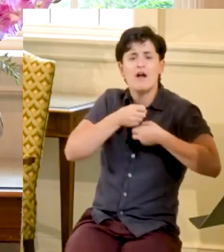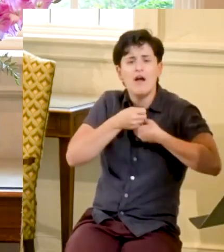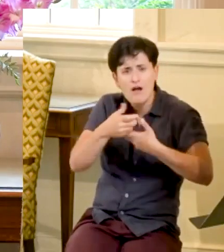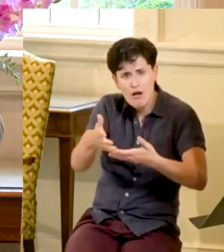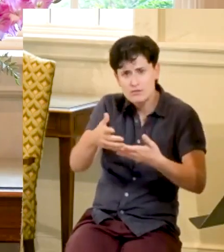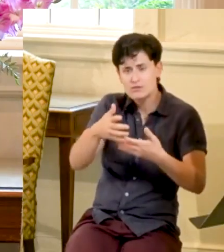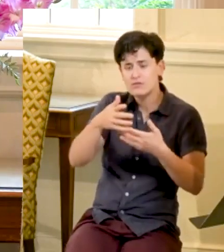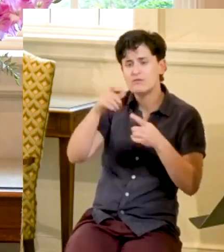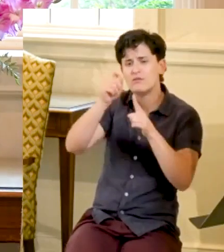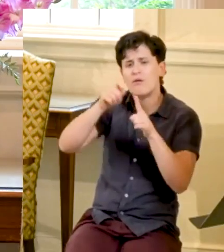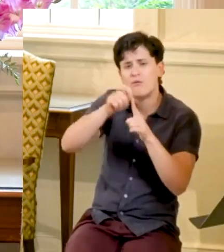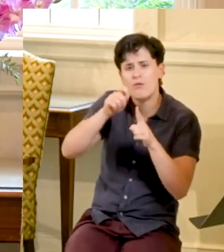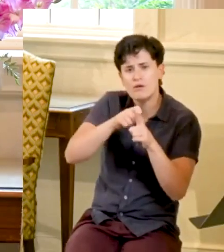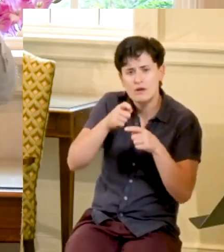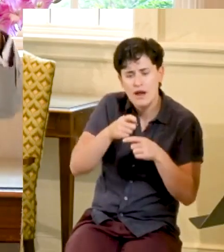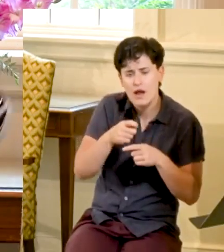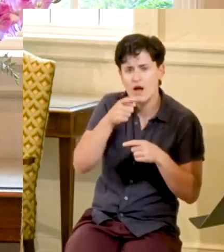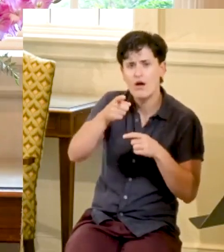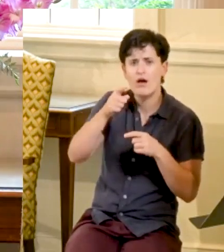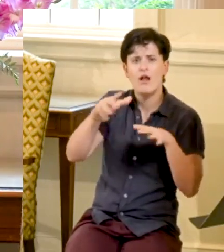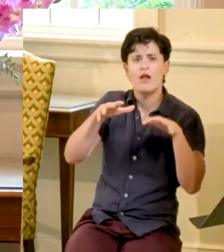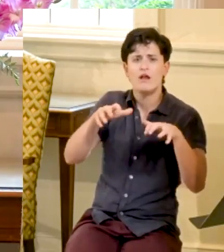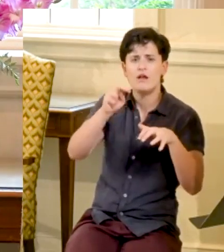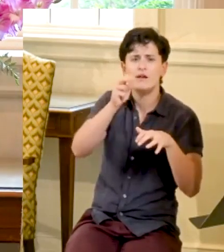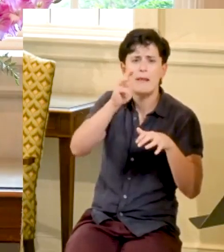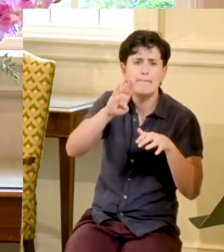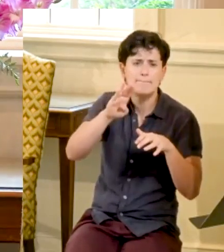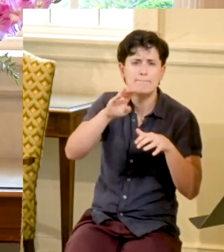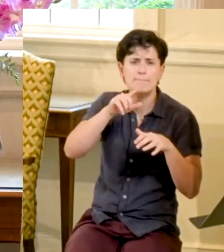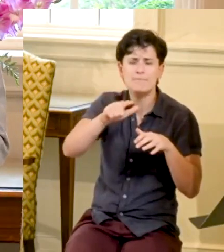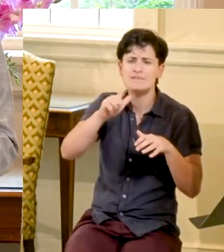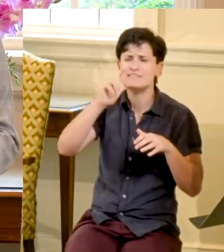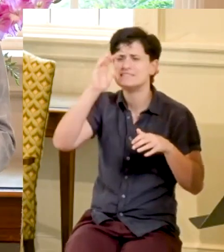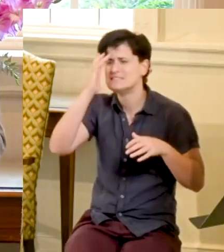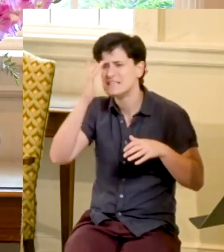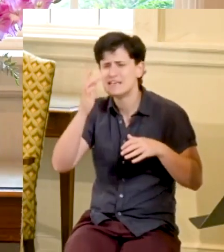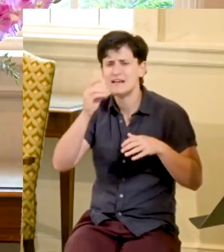sick of being sick and tired.